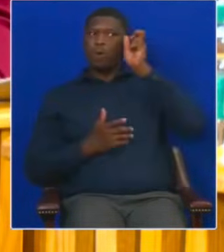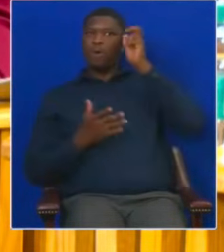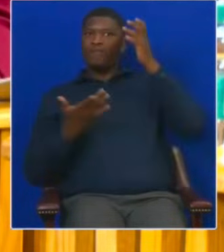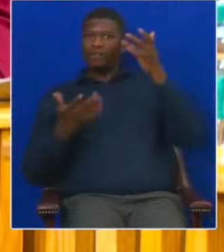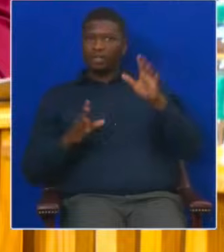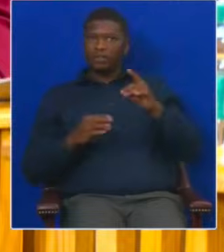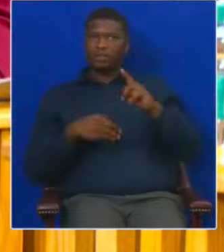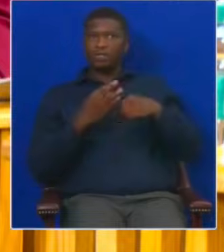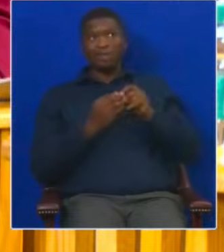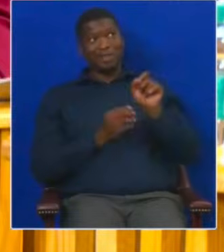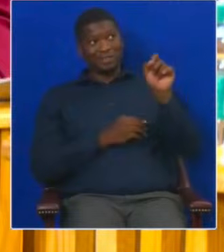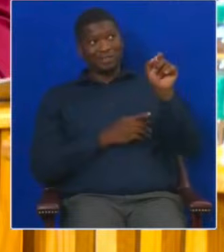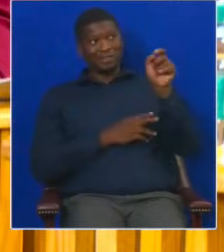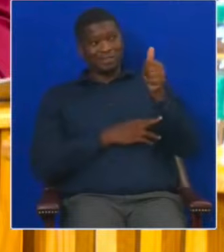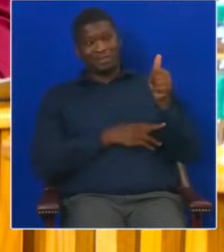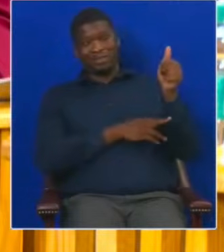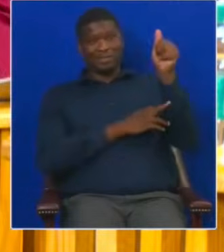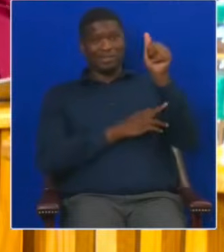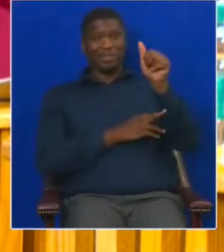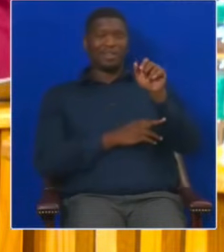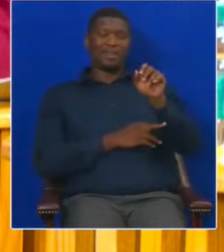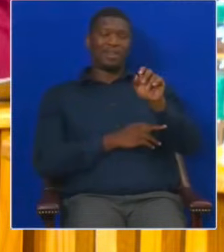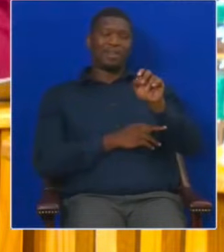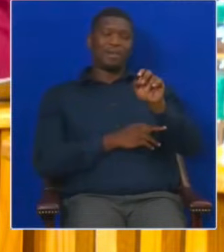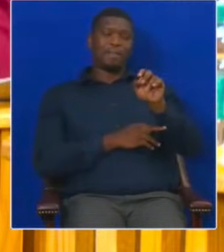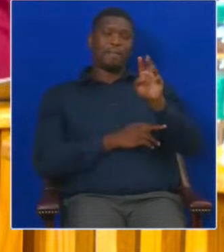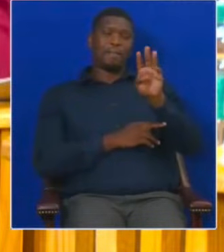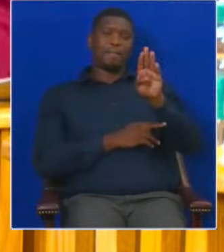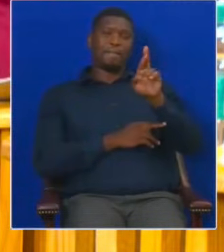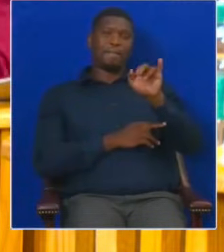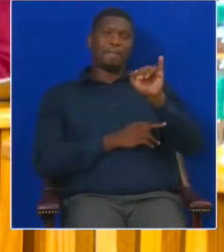being mentioned that day at Groenbend facility.